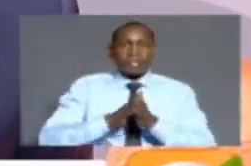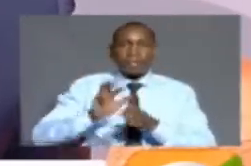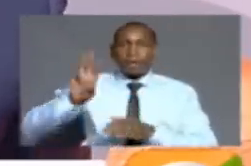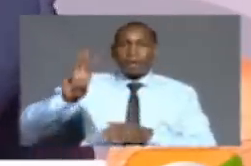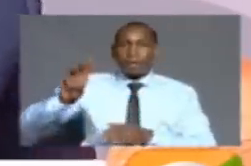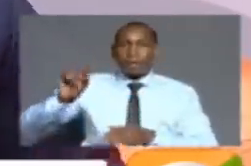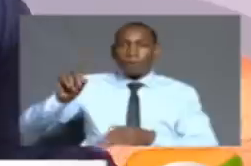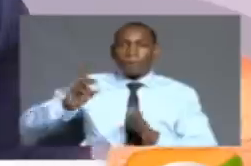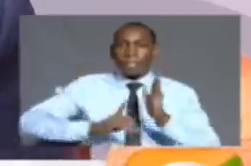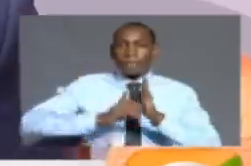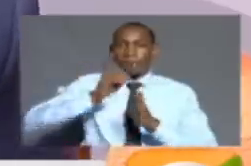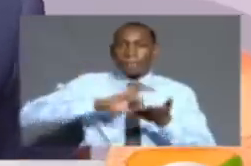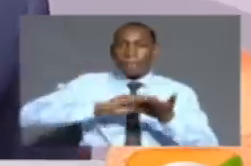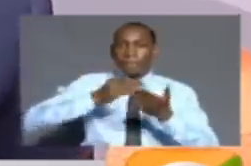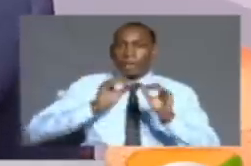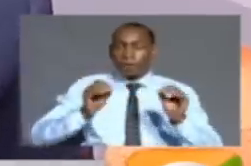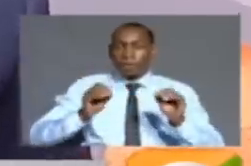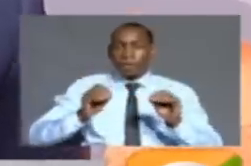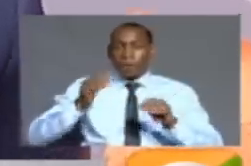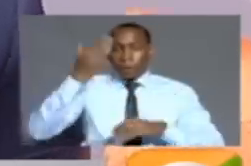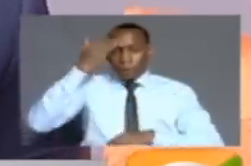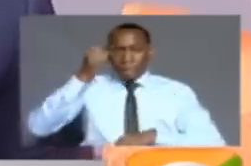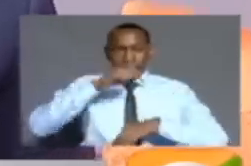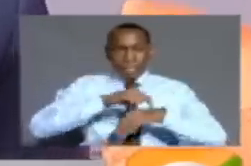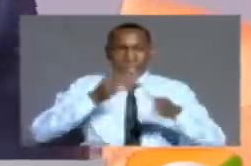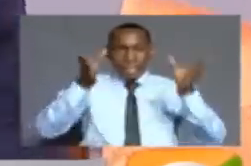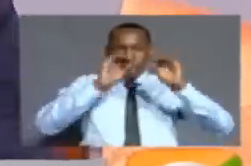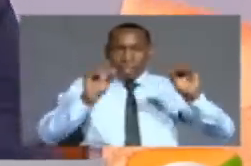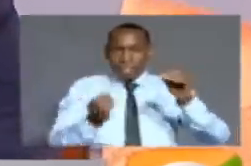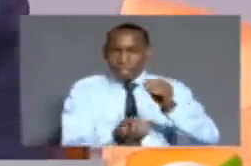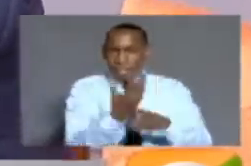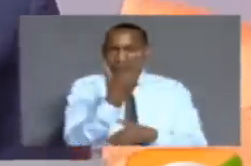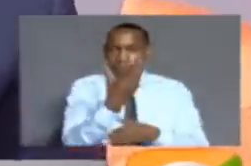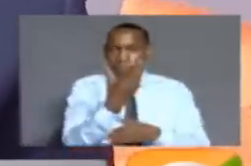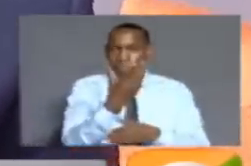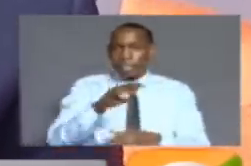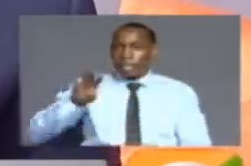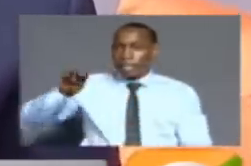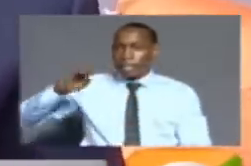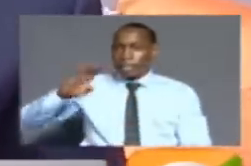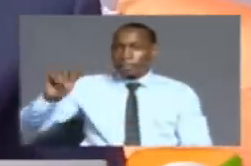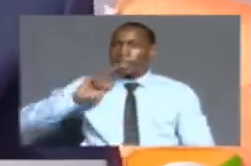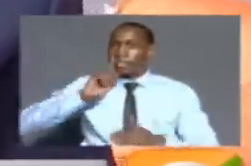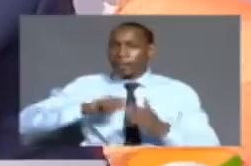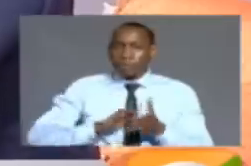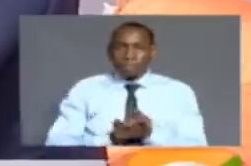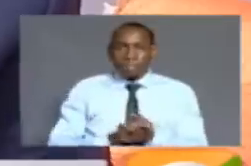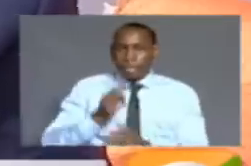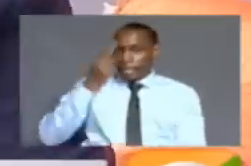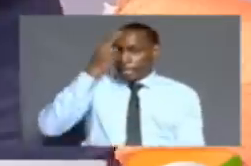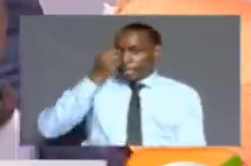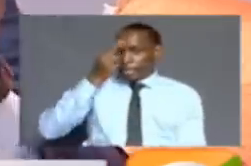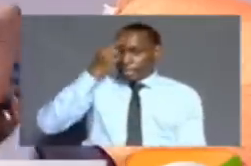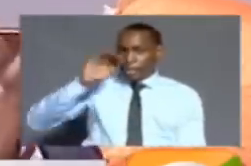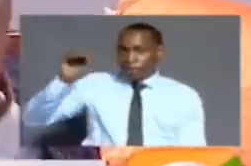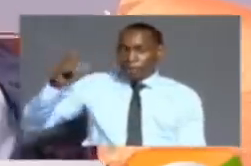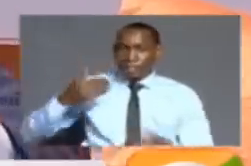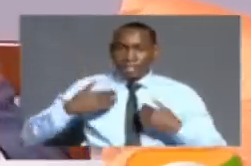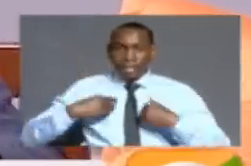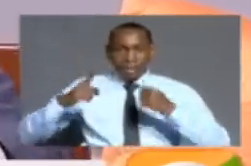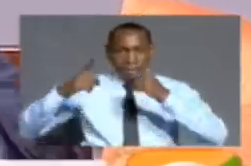Fund. Right. Because when the budget is being formulated, they will say, Narok County, which has